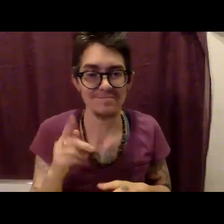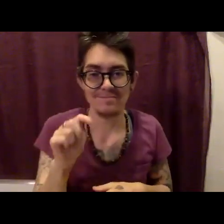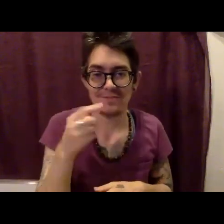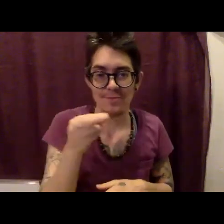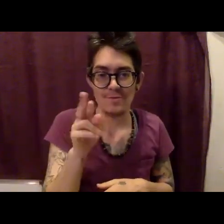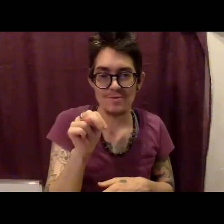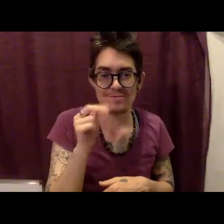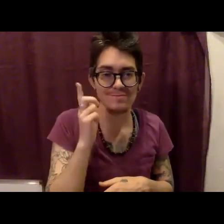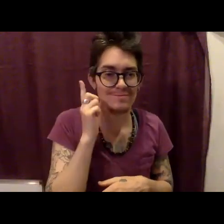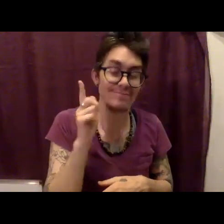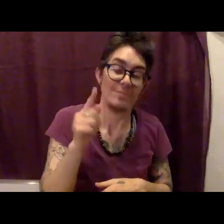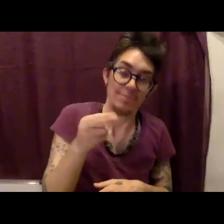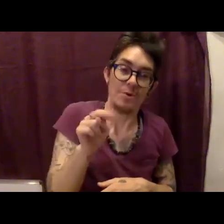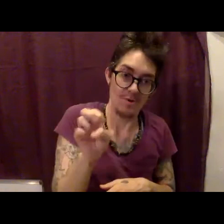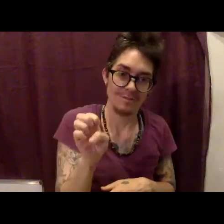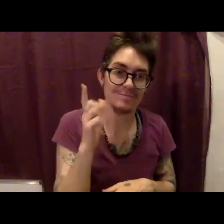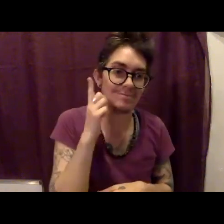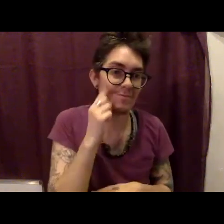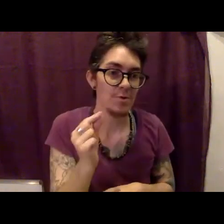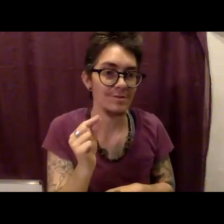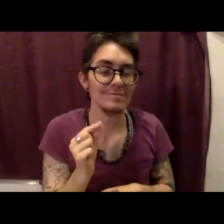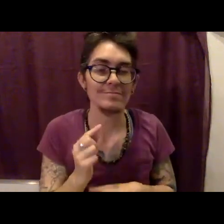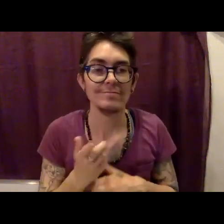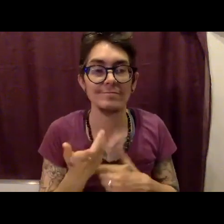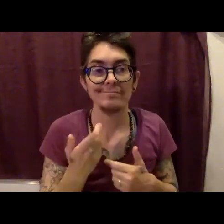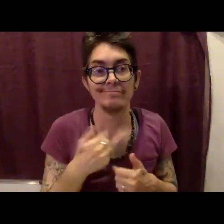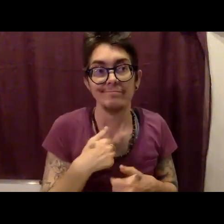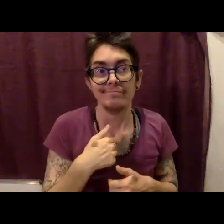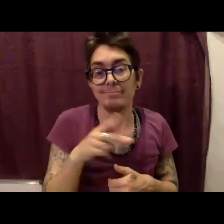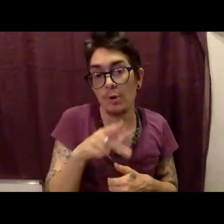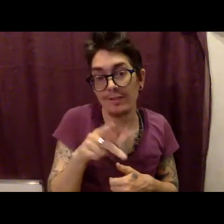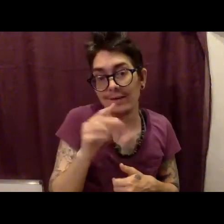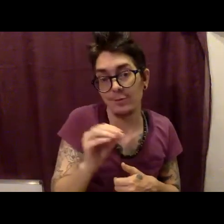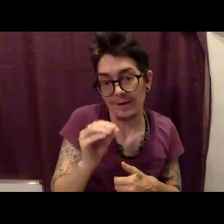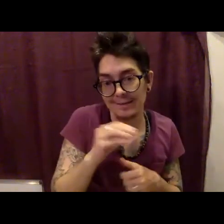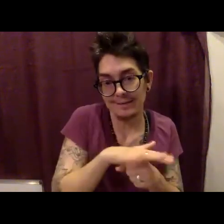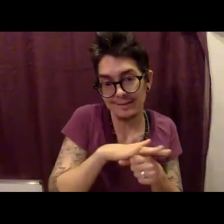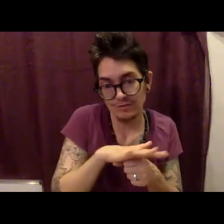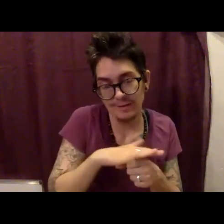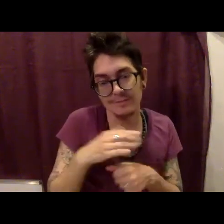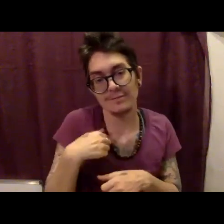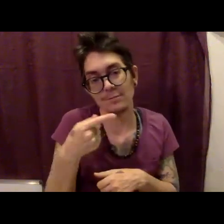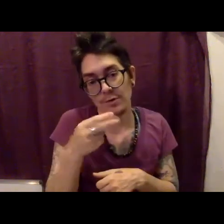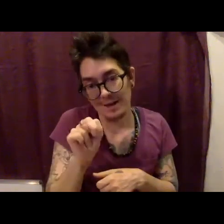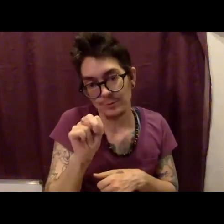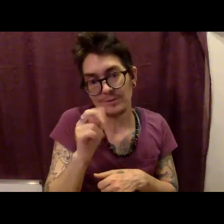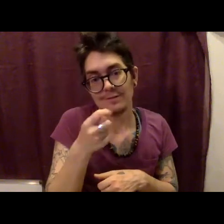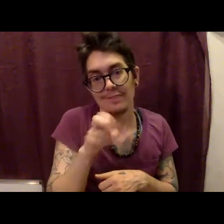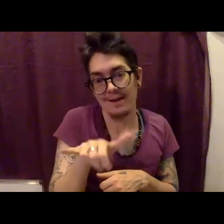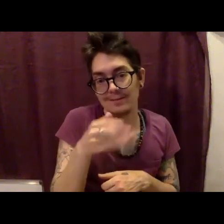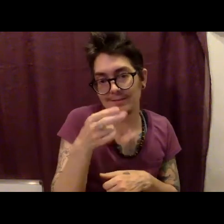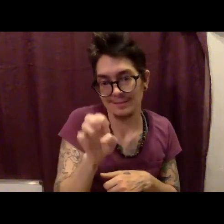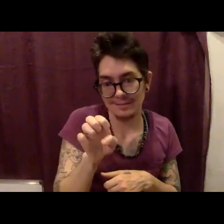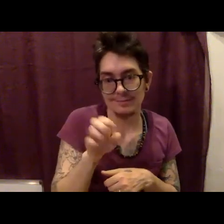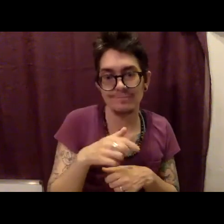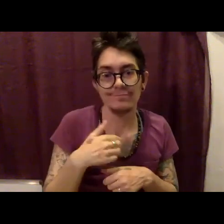And so, hi everyone. So this is Thorne, and that's my name sign. And I live in the Portland, Oregon